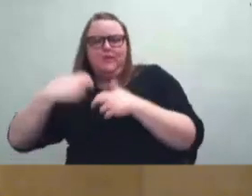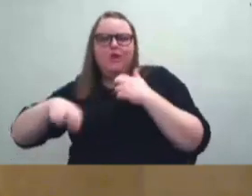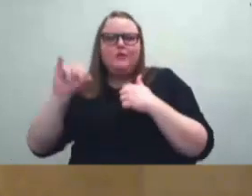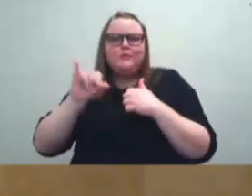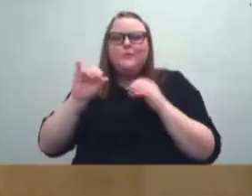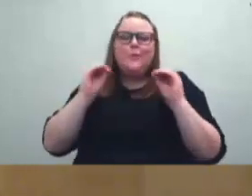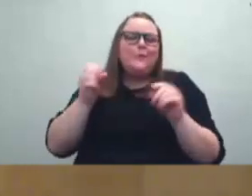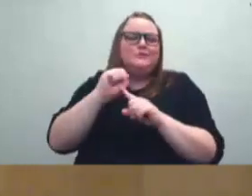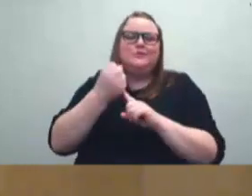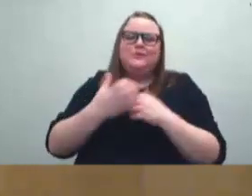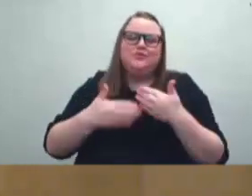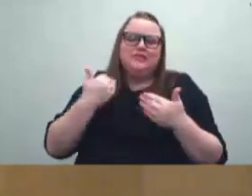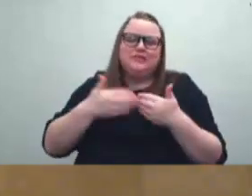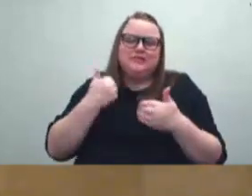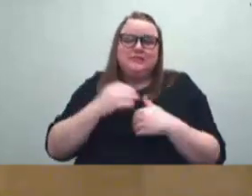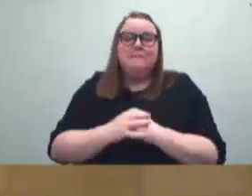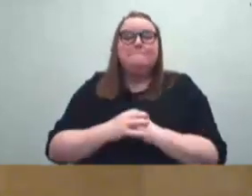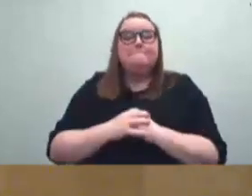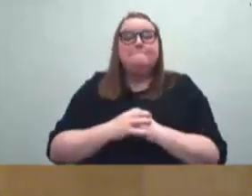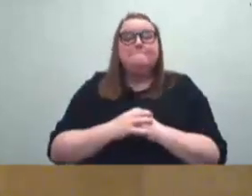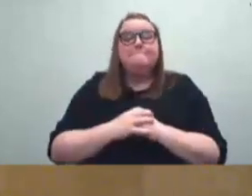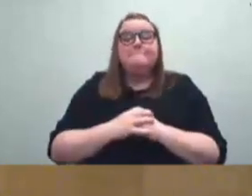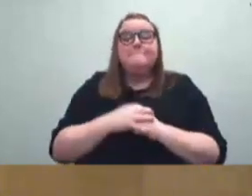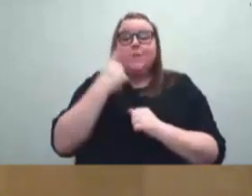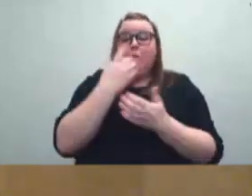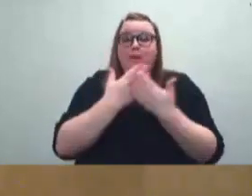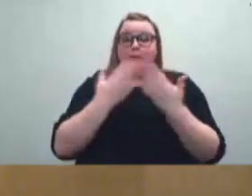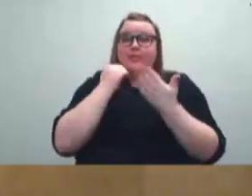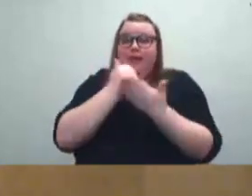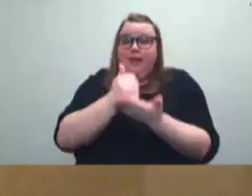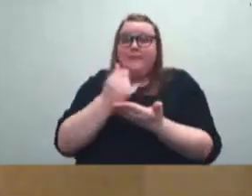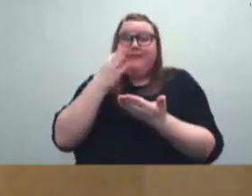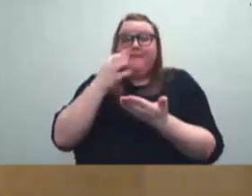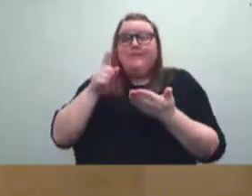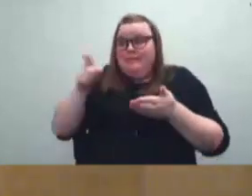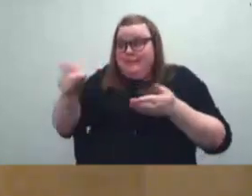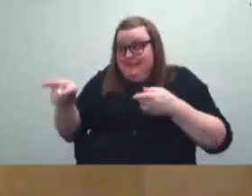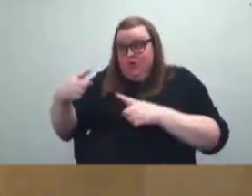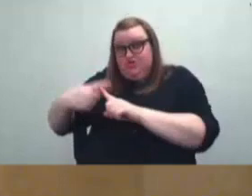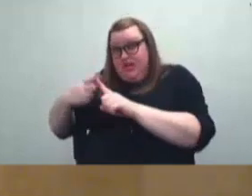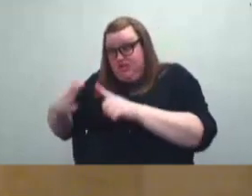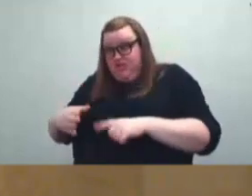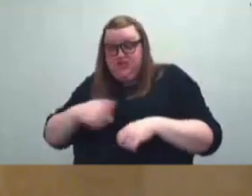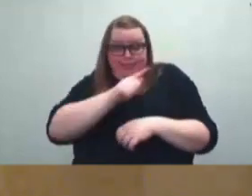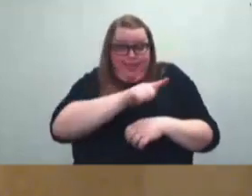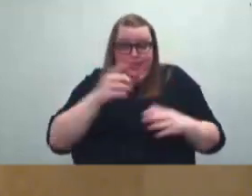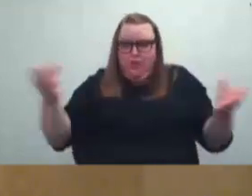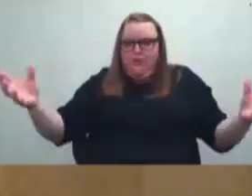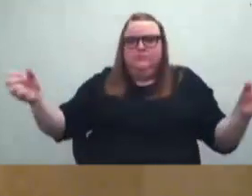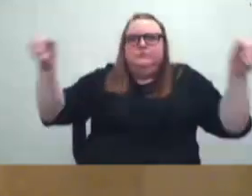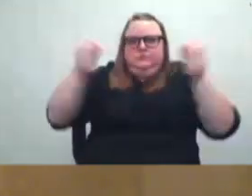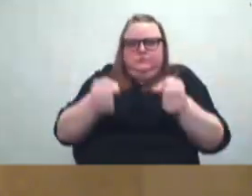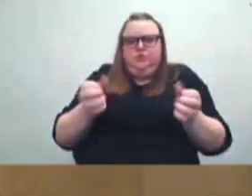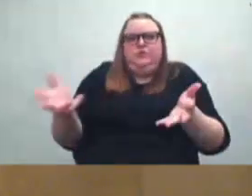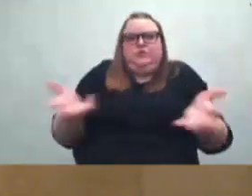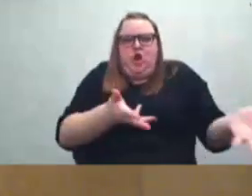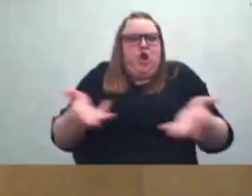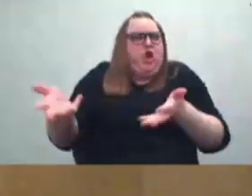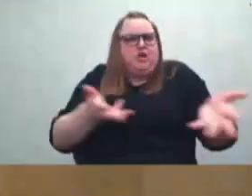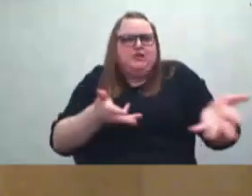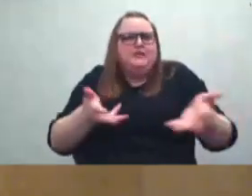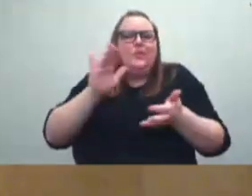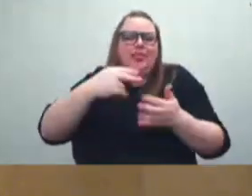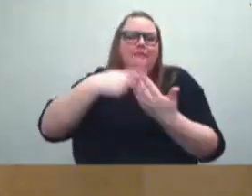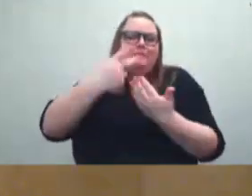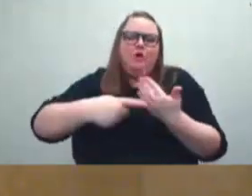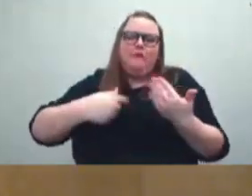does help is when we can get these people talking with a plan. And so this particular program I'm very excited about, and I will continue to find ways to